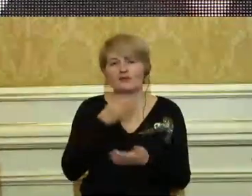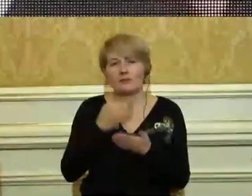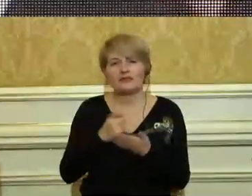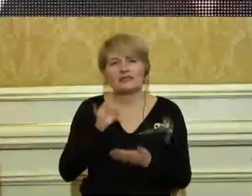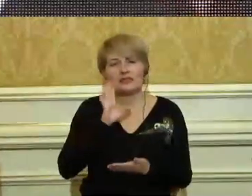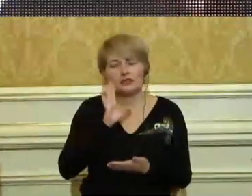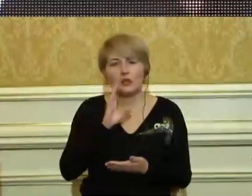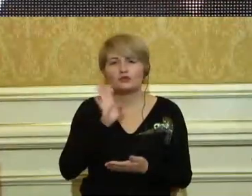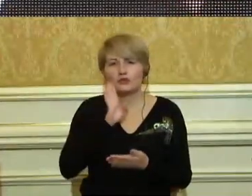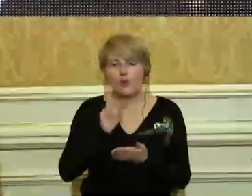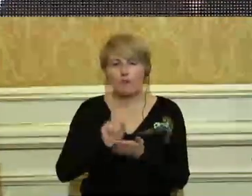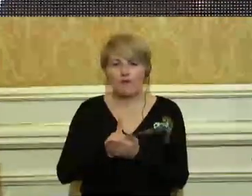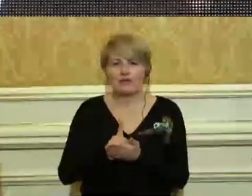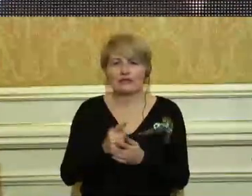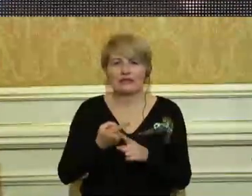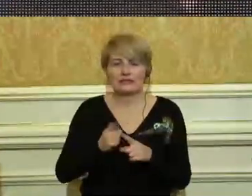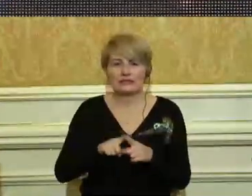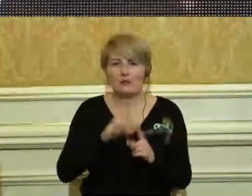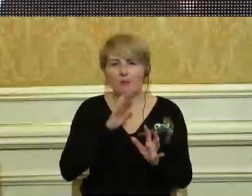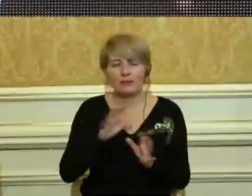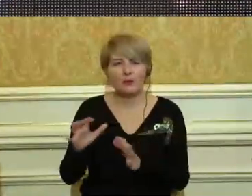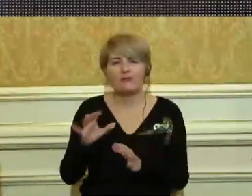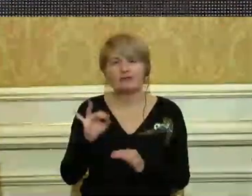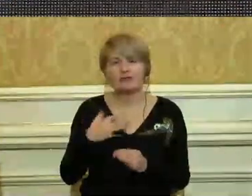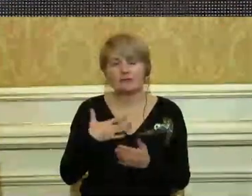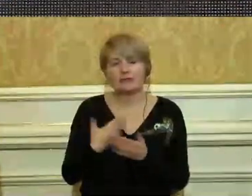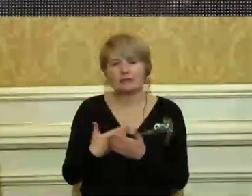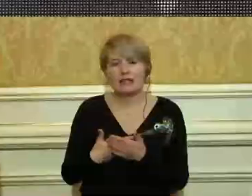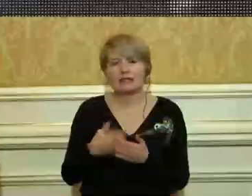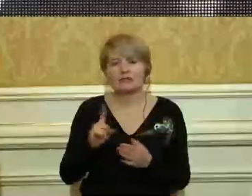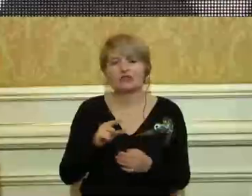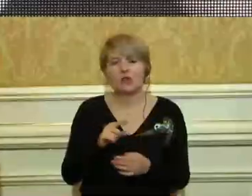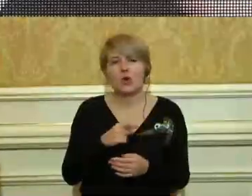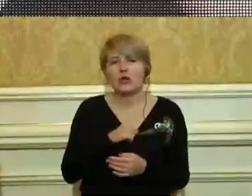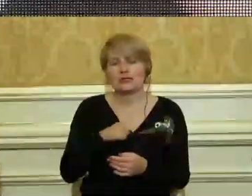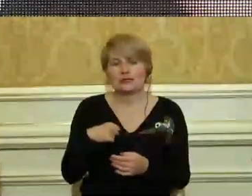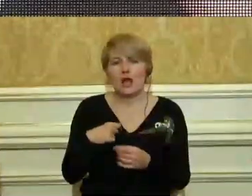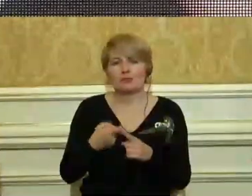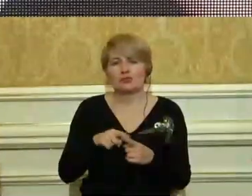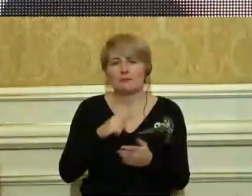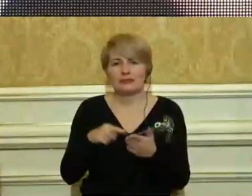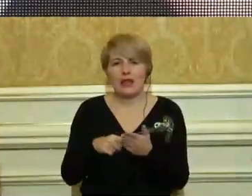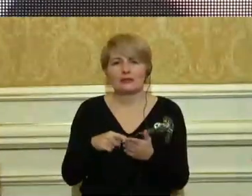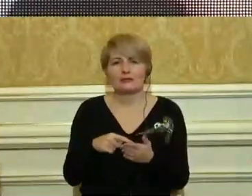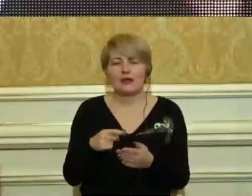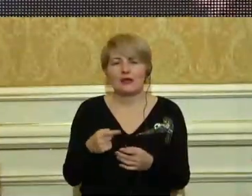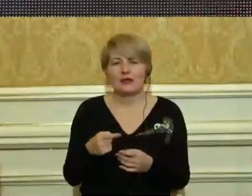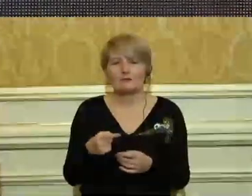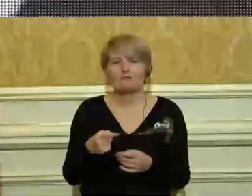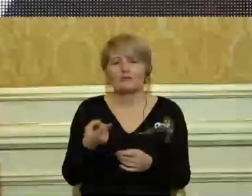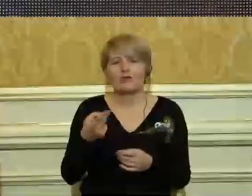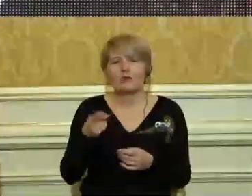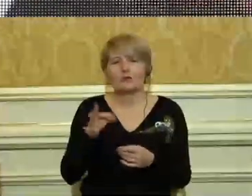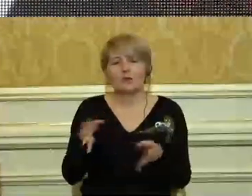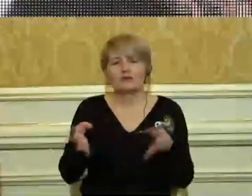also, I think, a matter of the decentralization that the minister has been talking about. So it's how